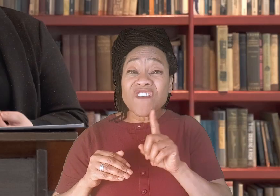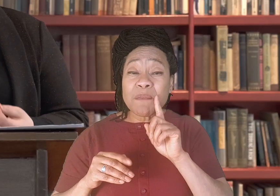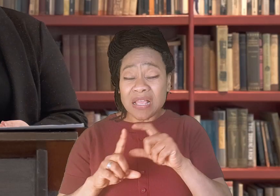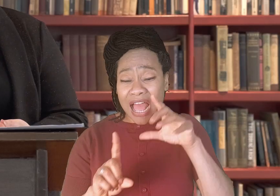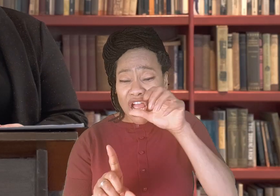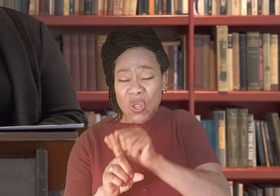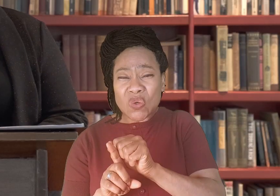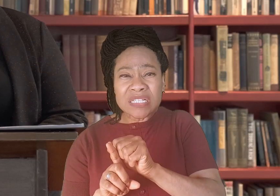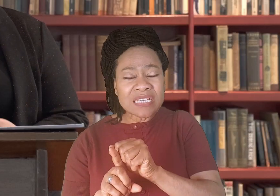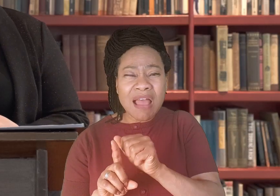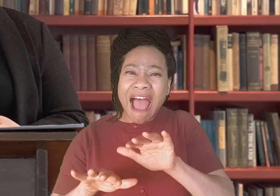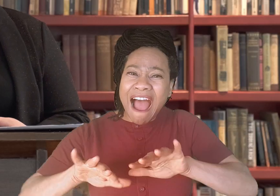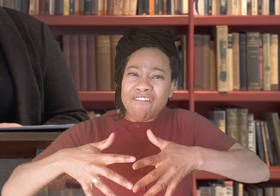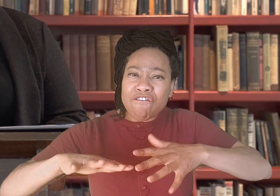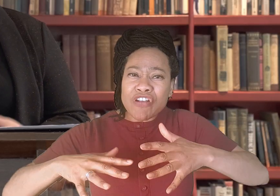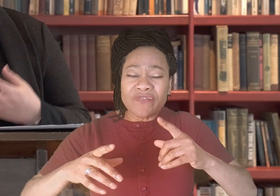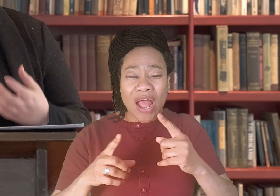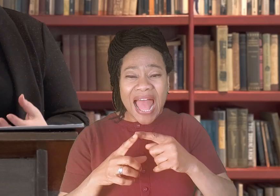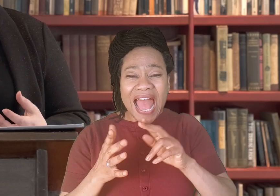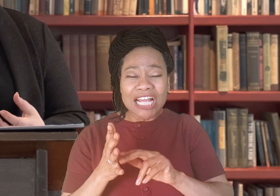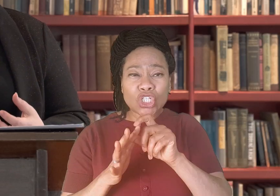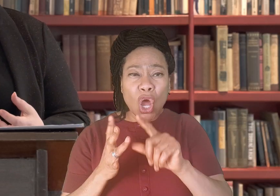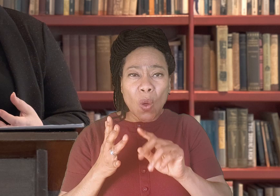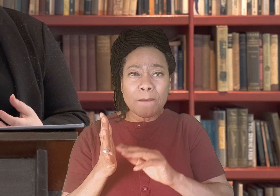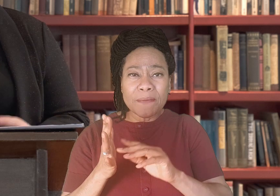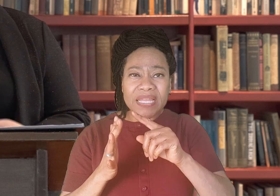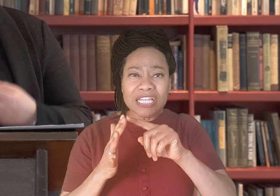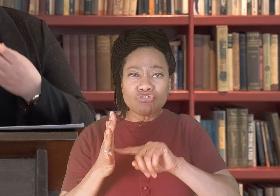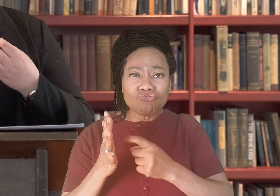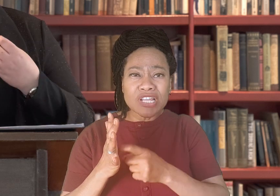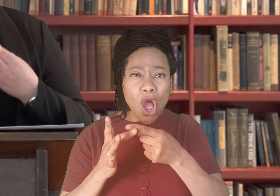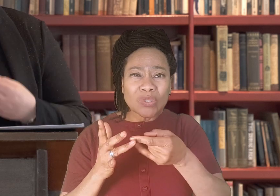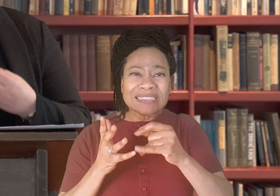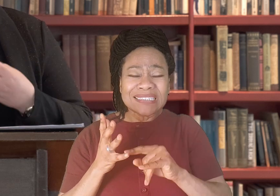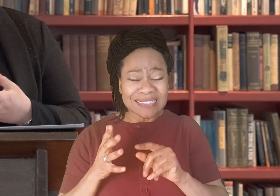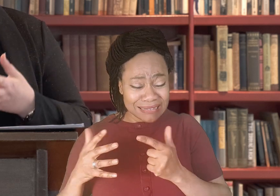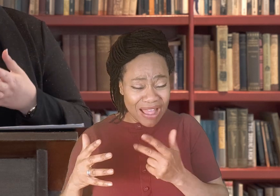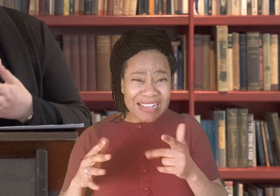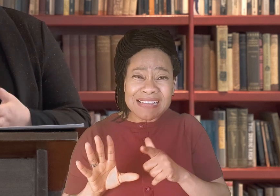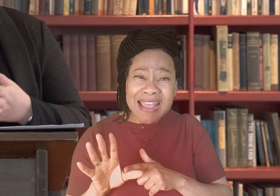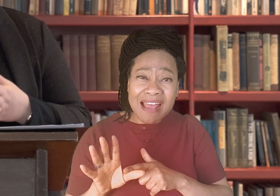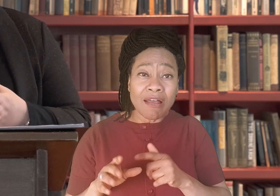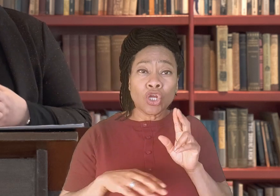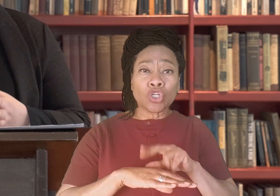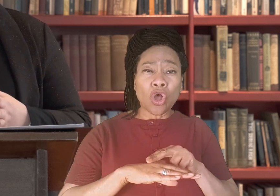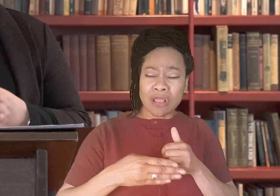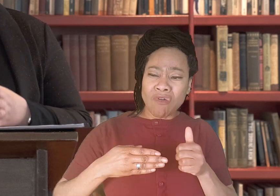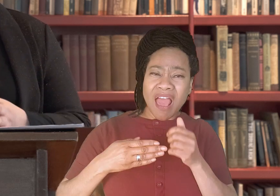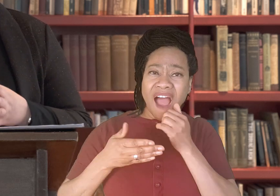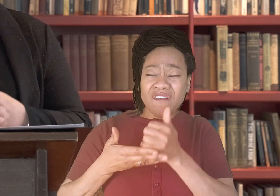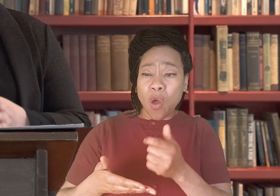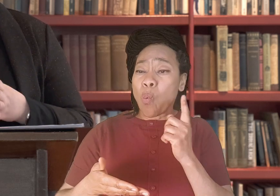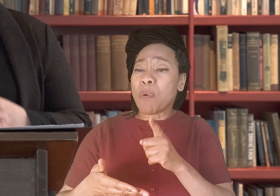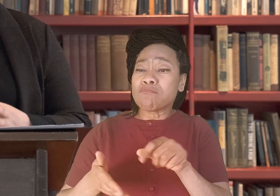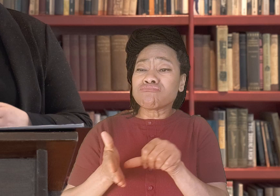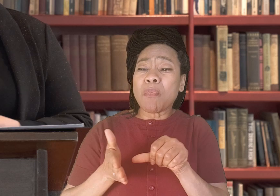The average diagnosis time for endometriosis is 7 to 8 years, and women are still regularly advised to have babies in